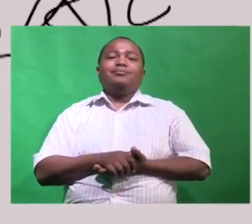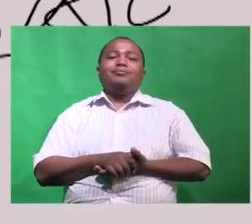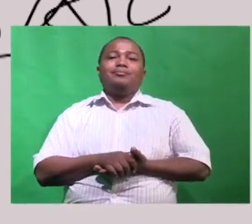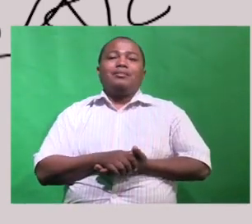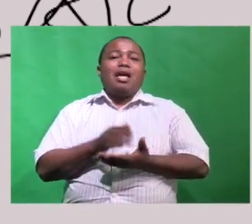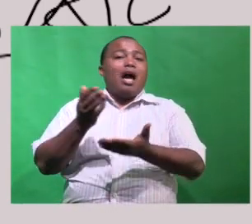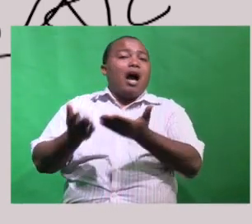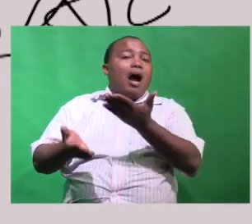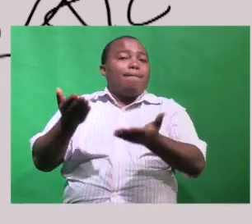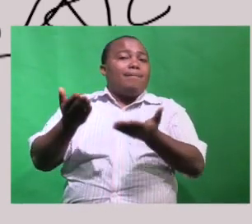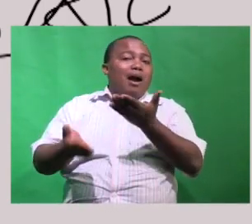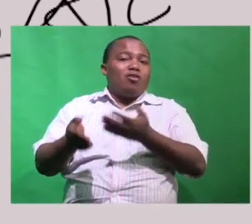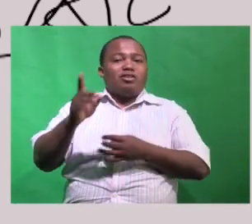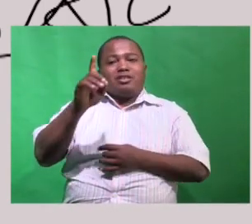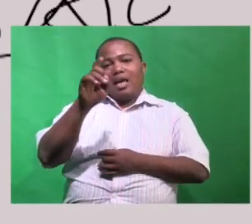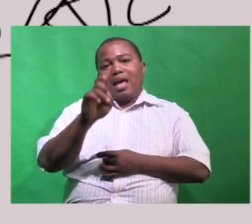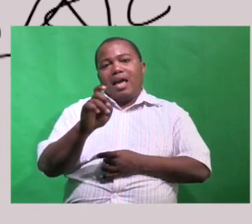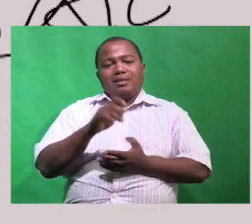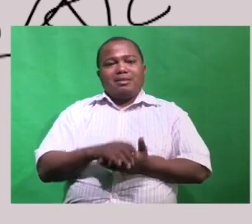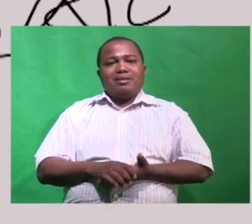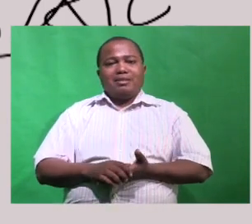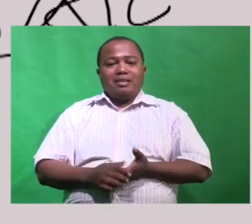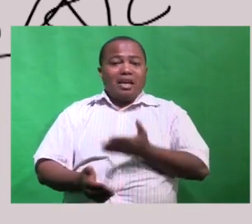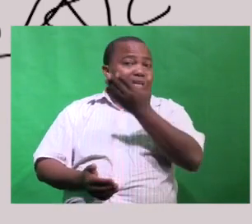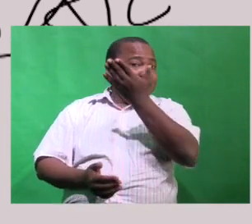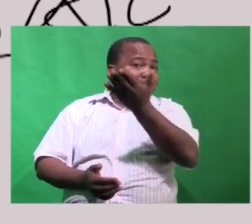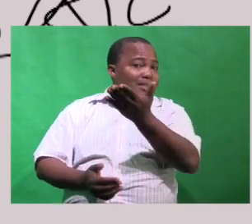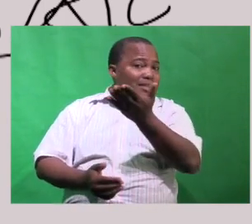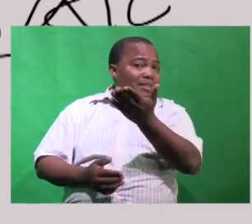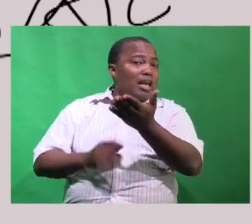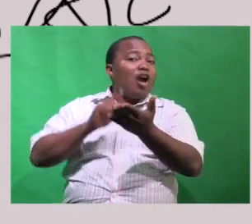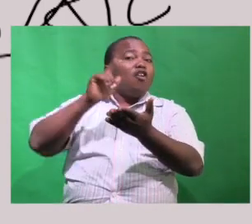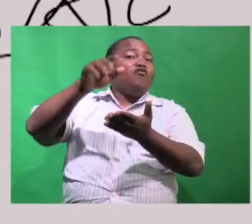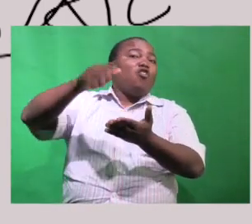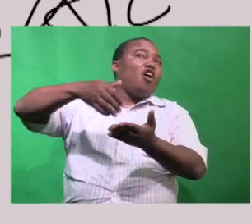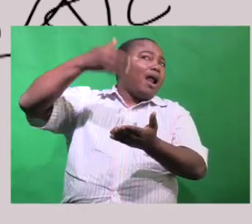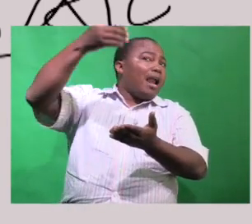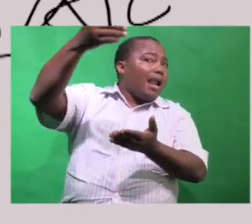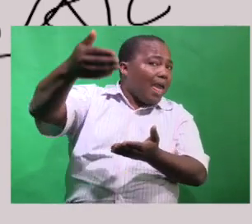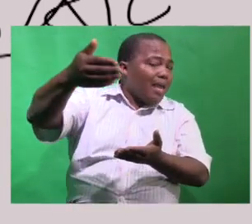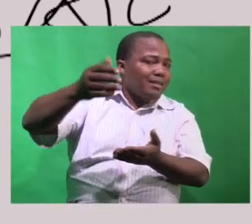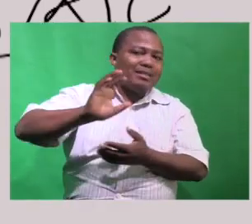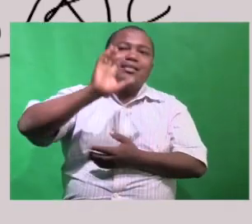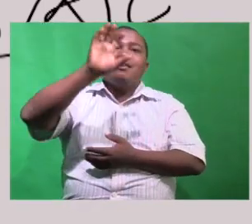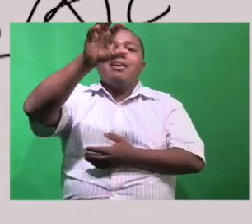amount X. This is for next year. Next